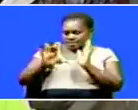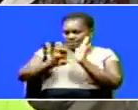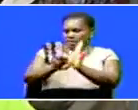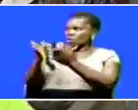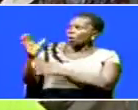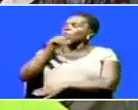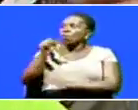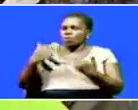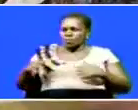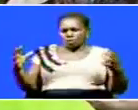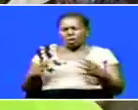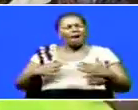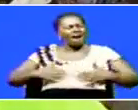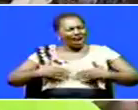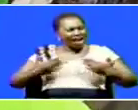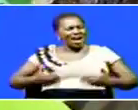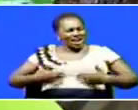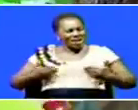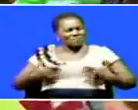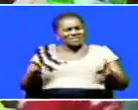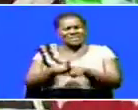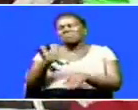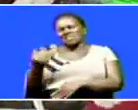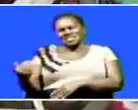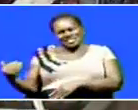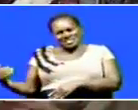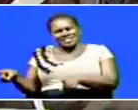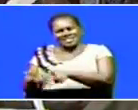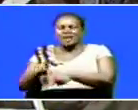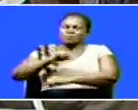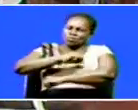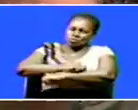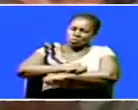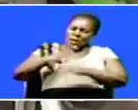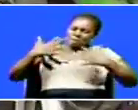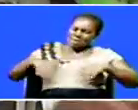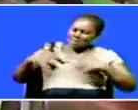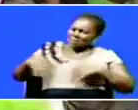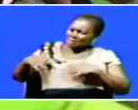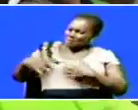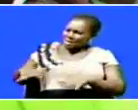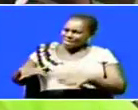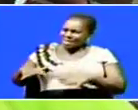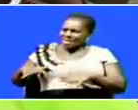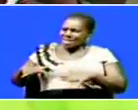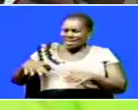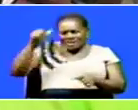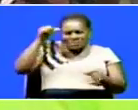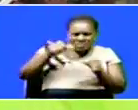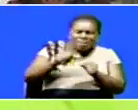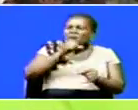tuko wasee, tunafurahia kama vile watoto wa shule wanafurahia. Tunacheza michezo, tunakubushana